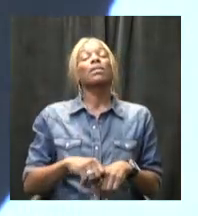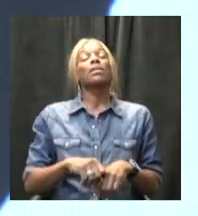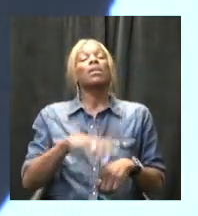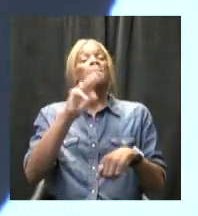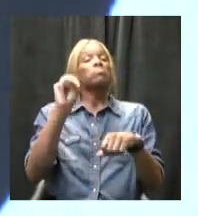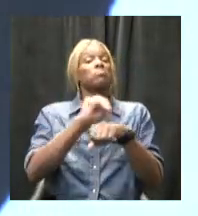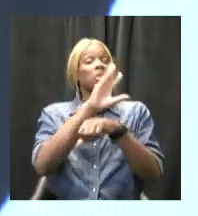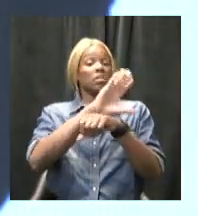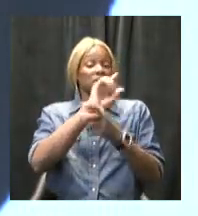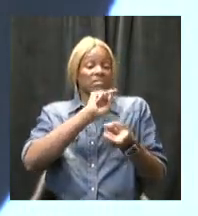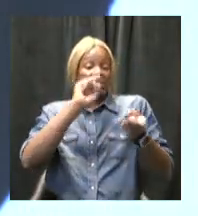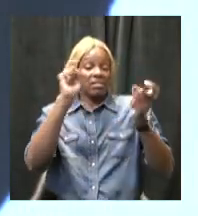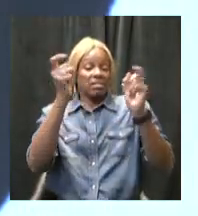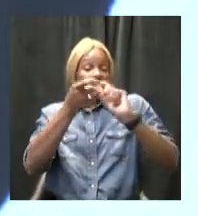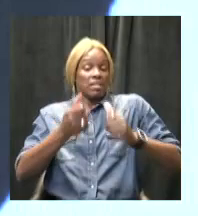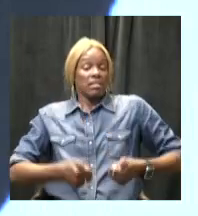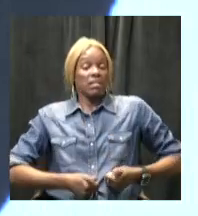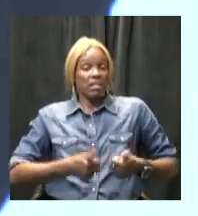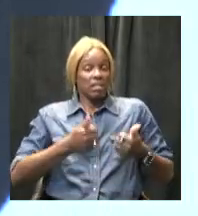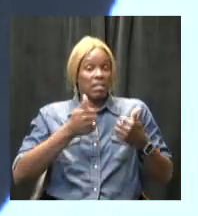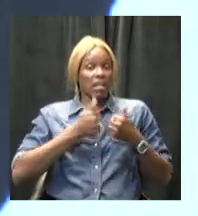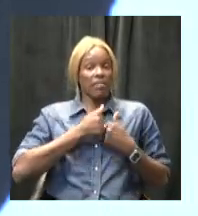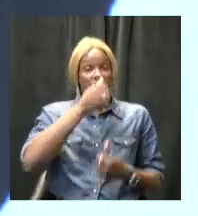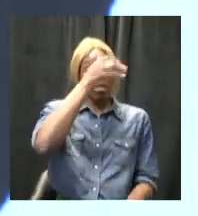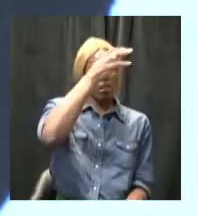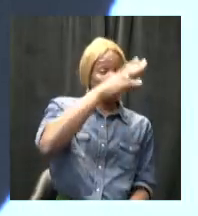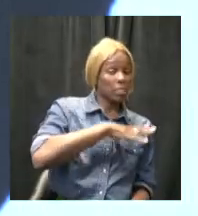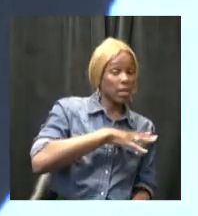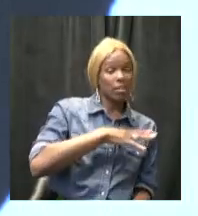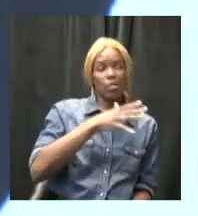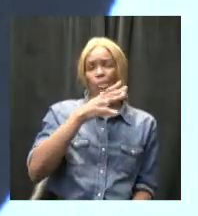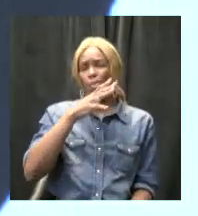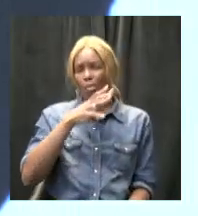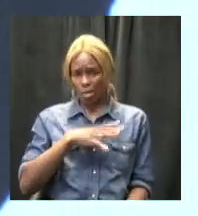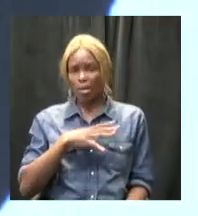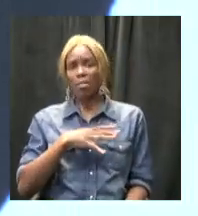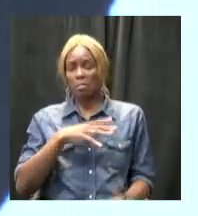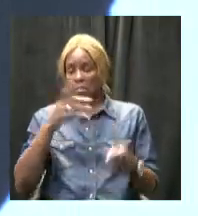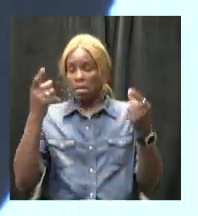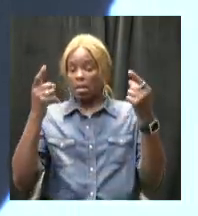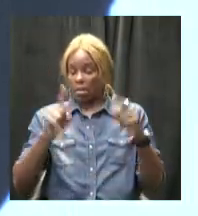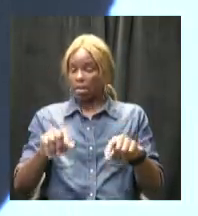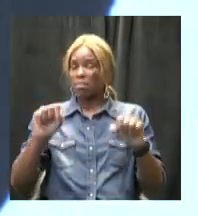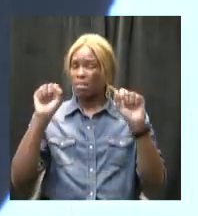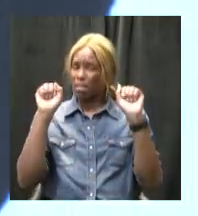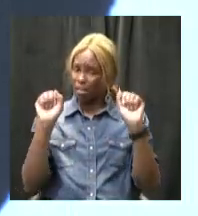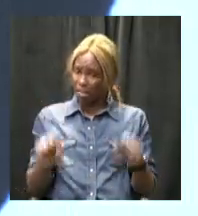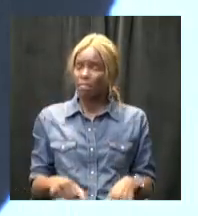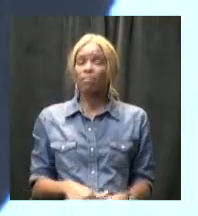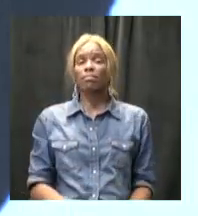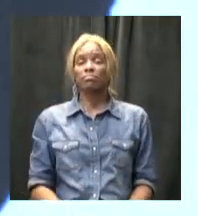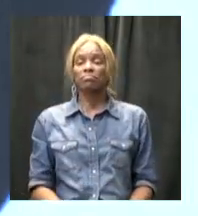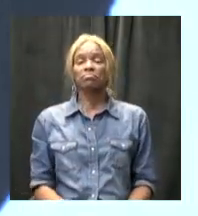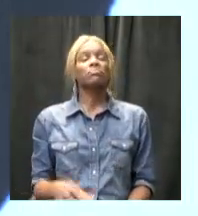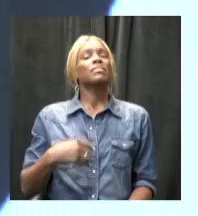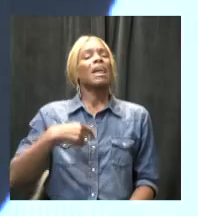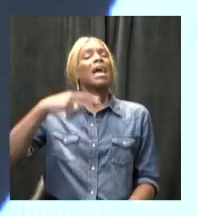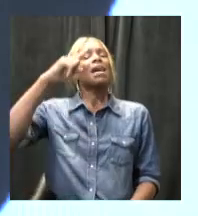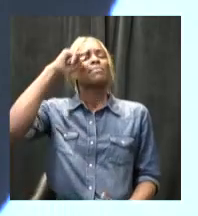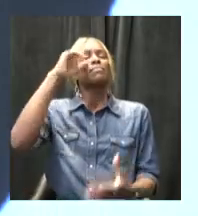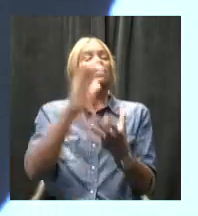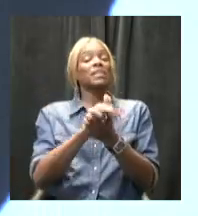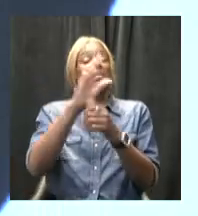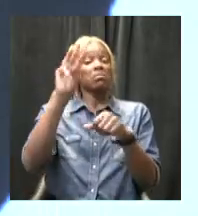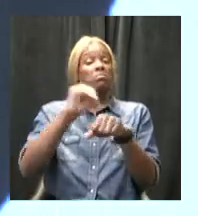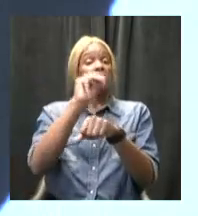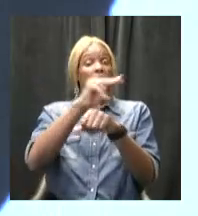a changed life for a man can take place, or the changed life for a woman can take place. I believe miracles can happen when